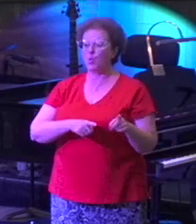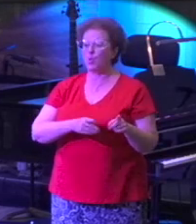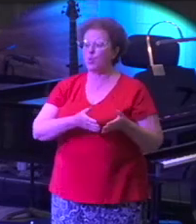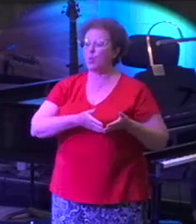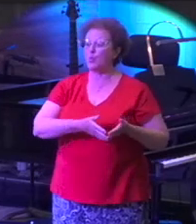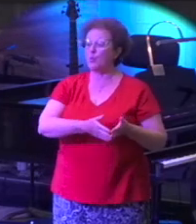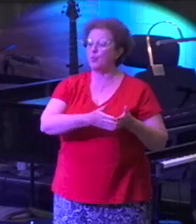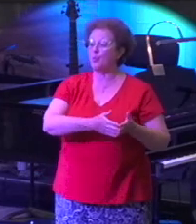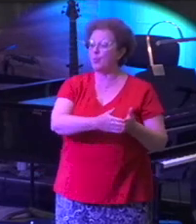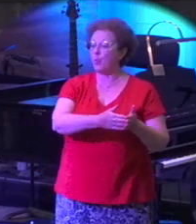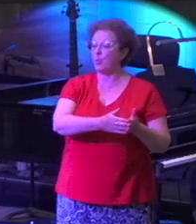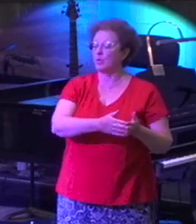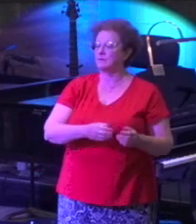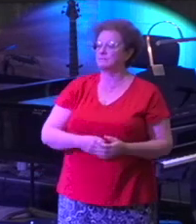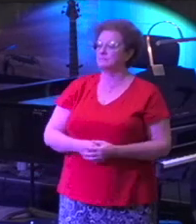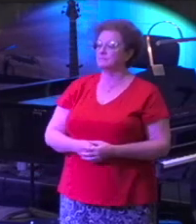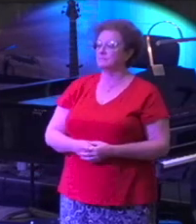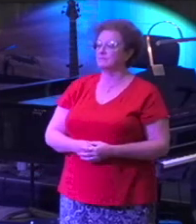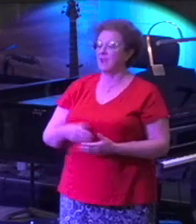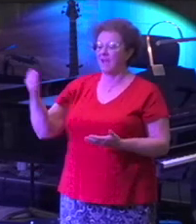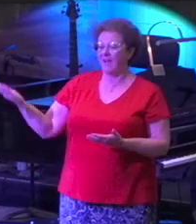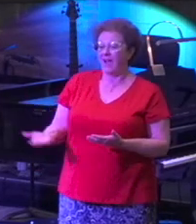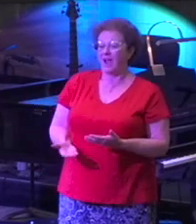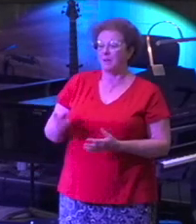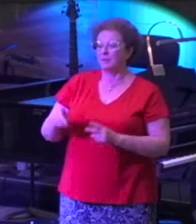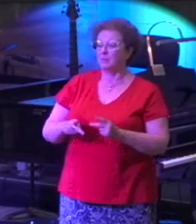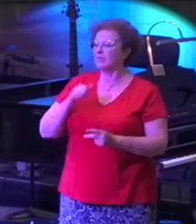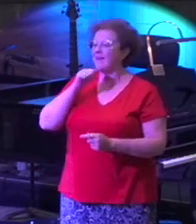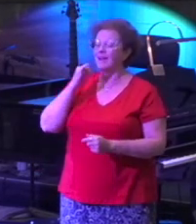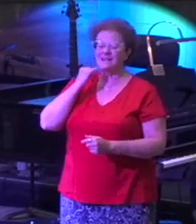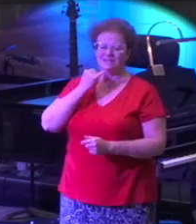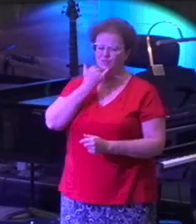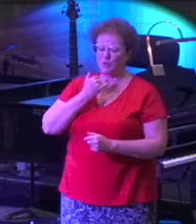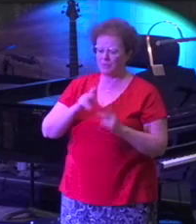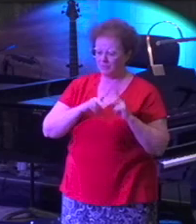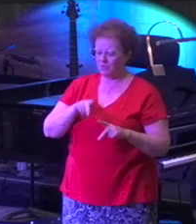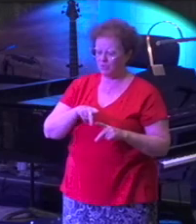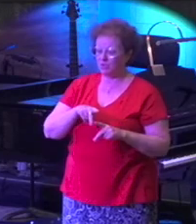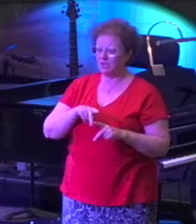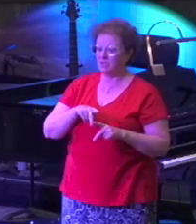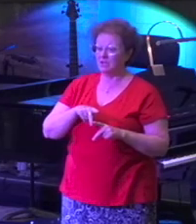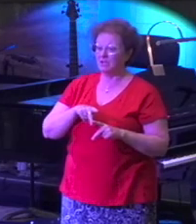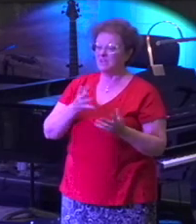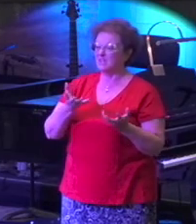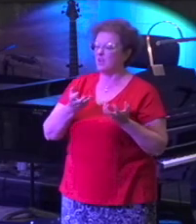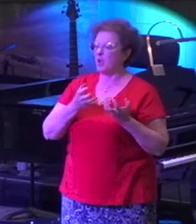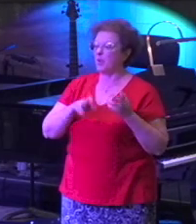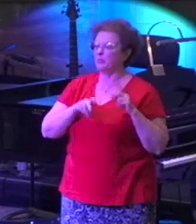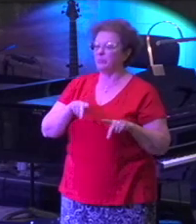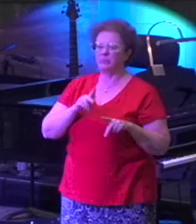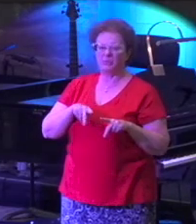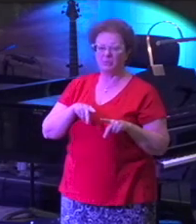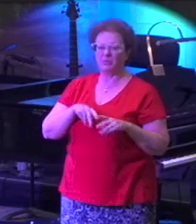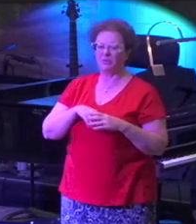decks. He hired non-Israelites. He hired people who didn't know him as a pastor, so they wouldn't pastor